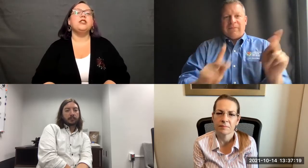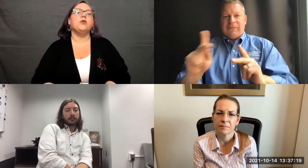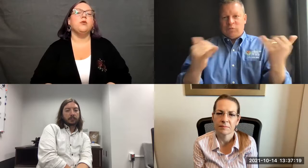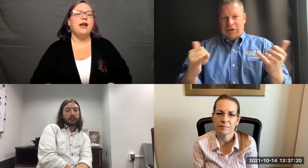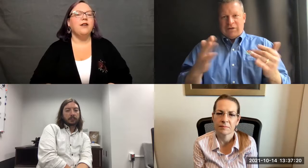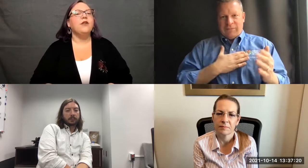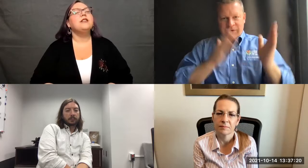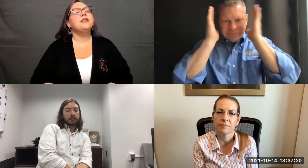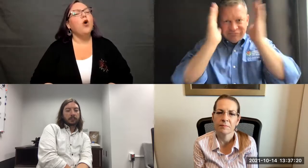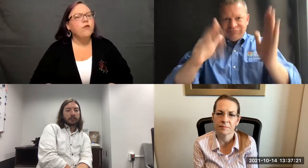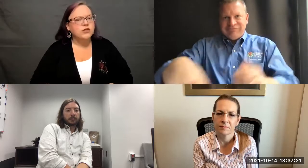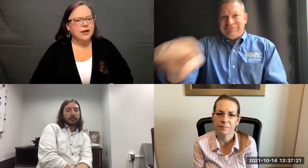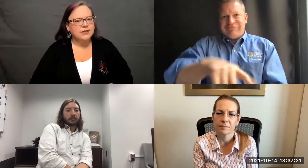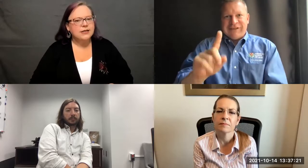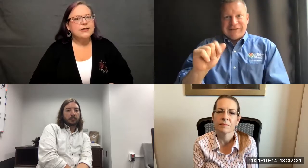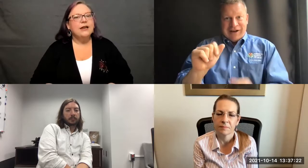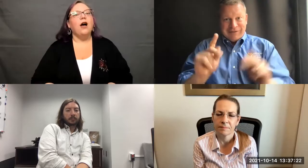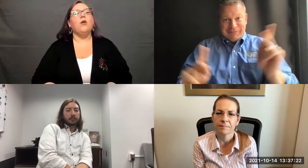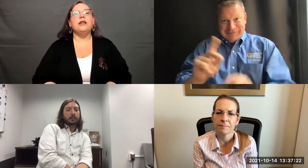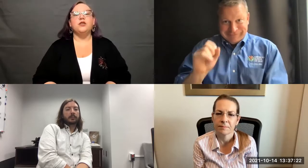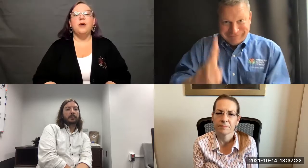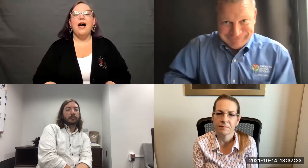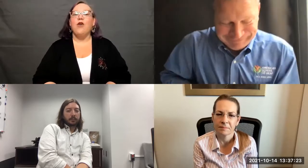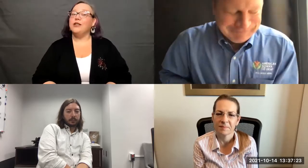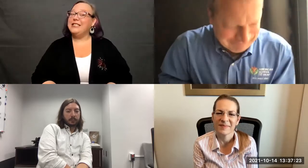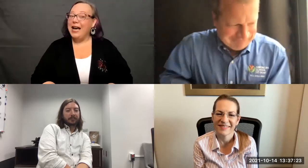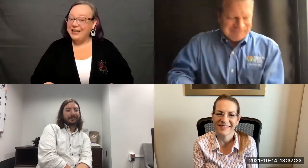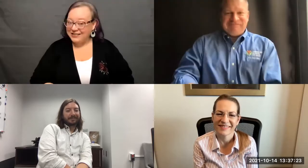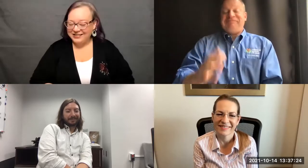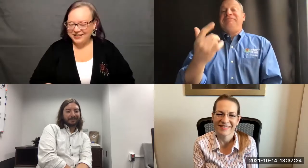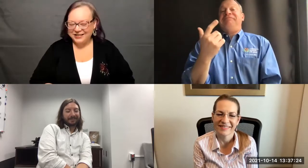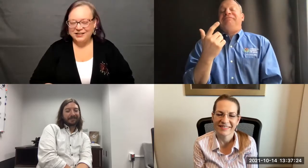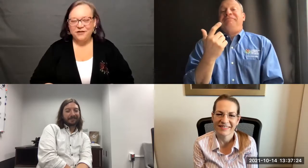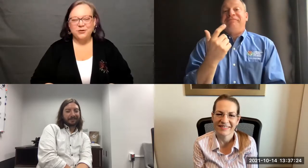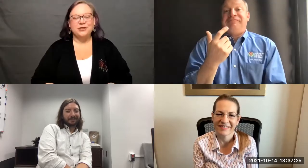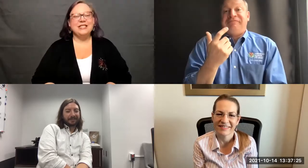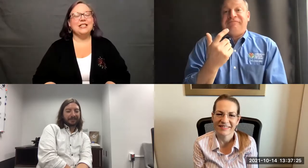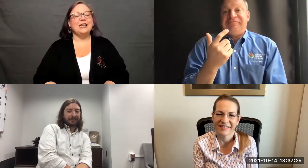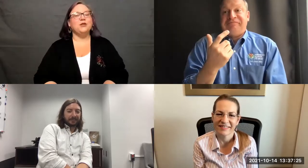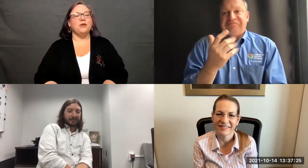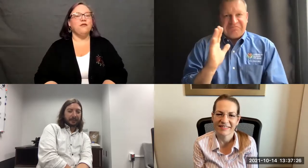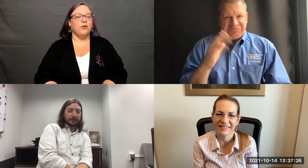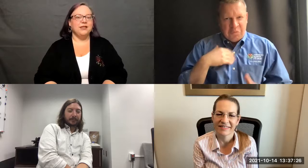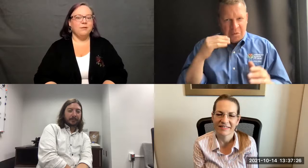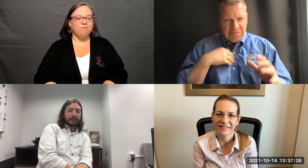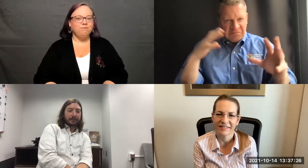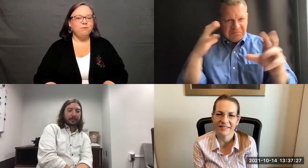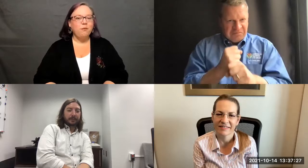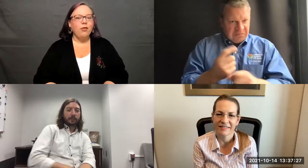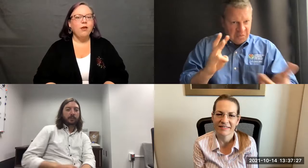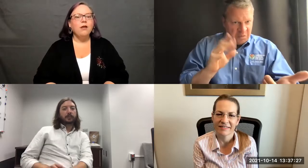to make sure that we have some oversight. We do have our data individuals today to really focus on.